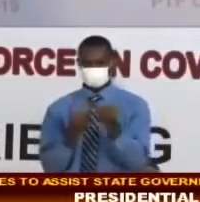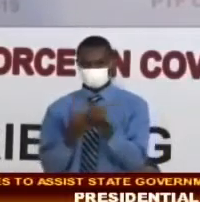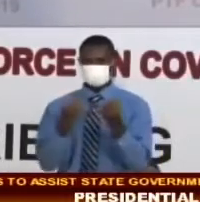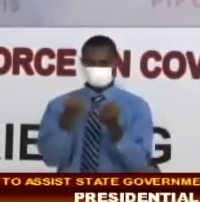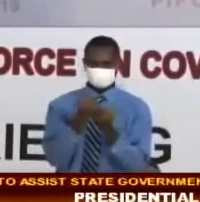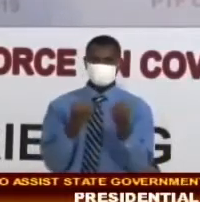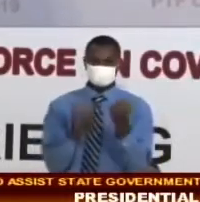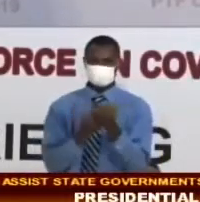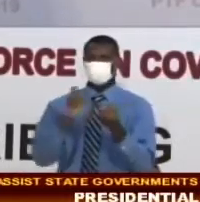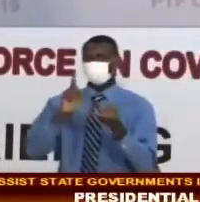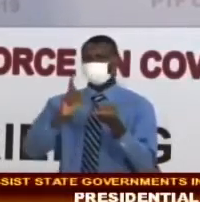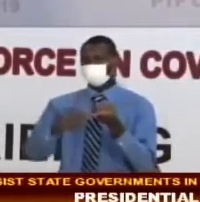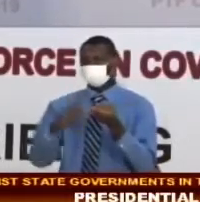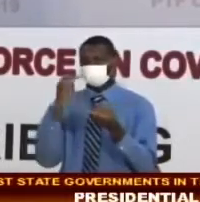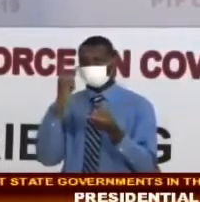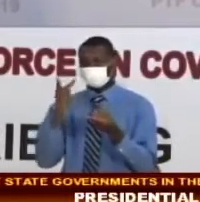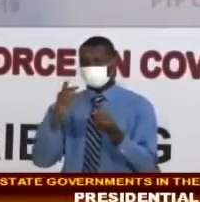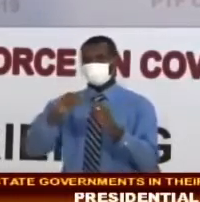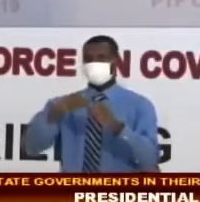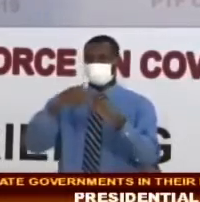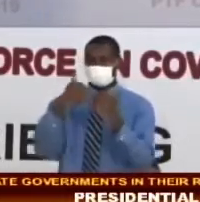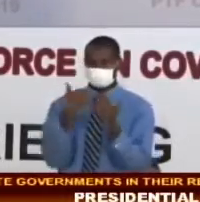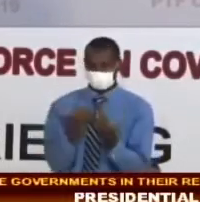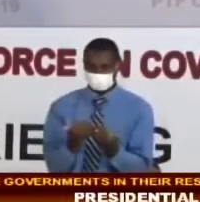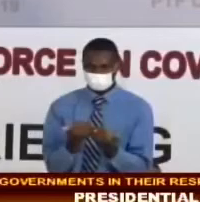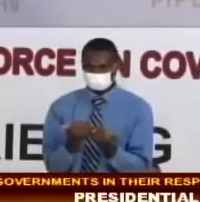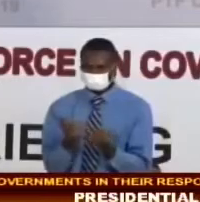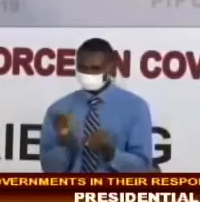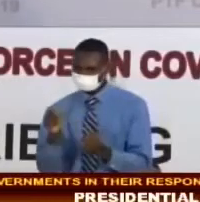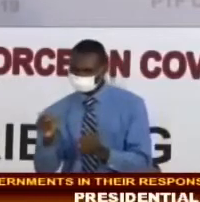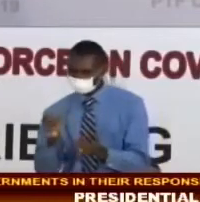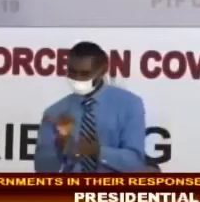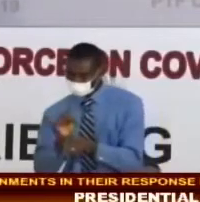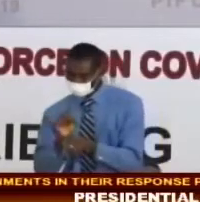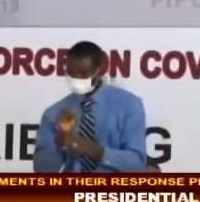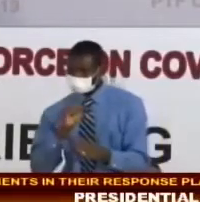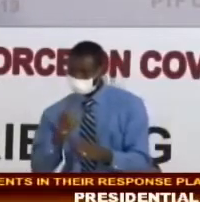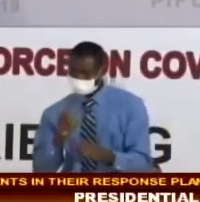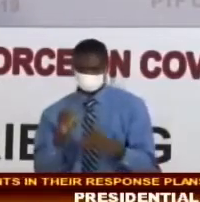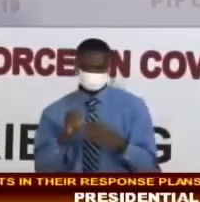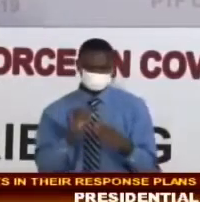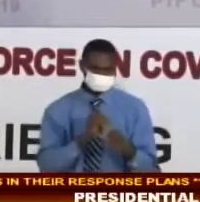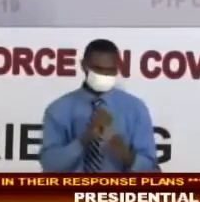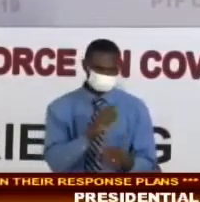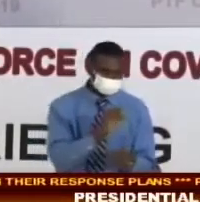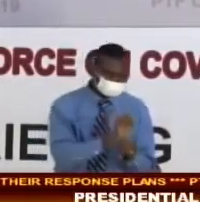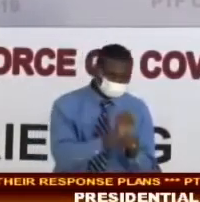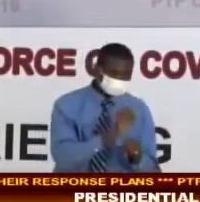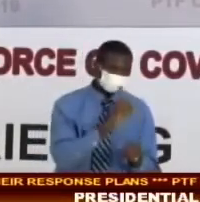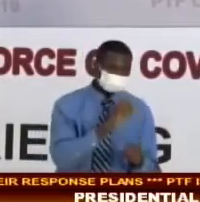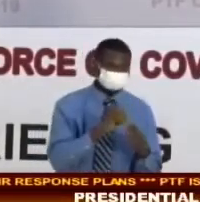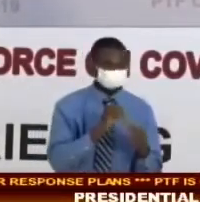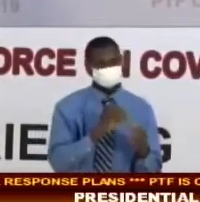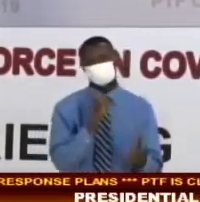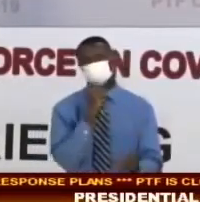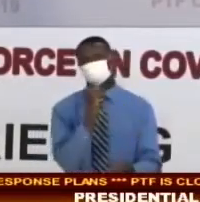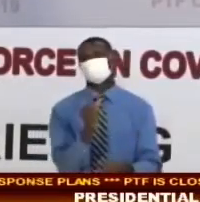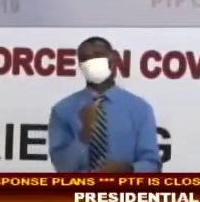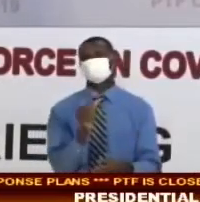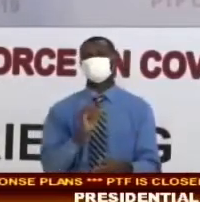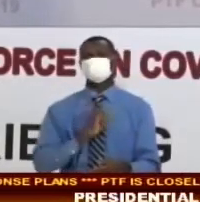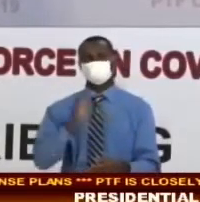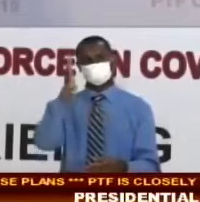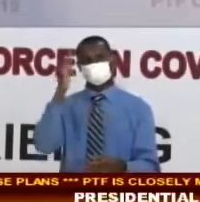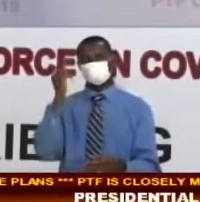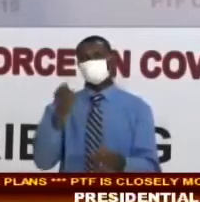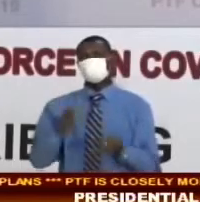look at these claims being made. But I can also tell you that a lot